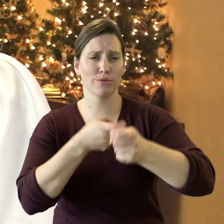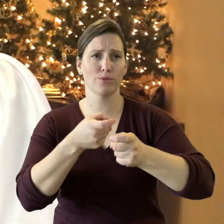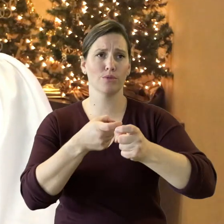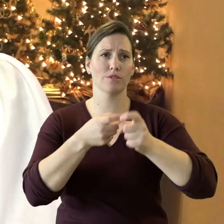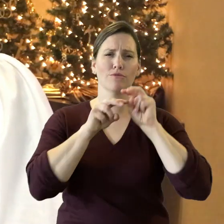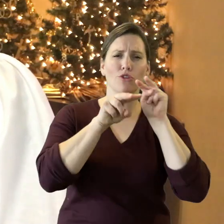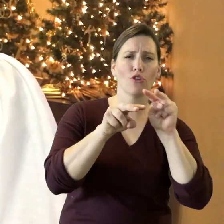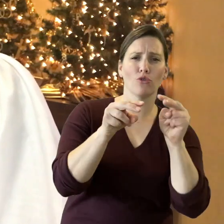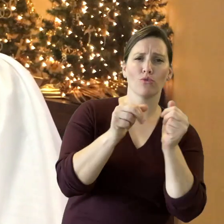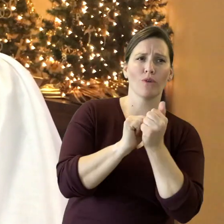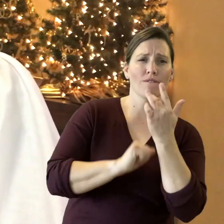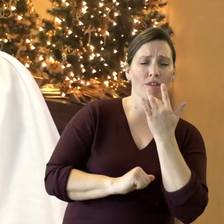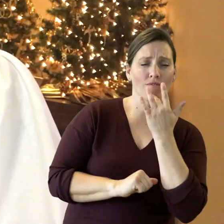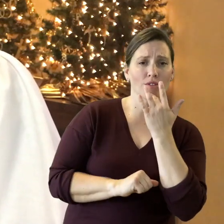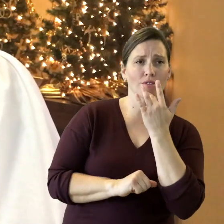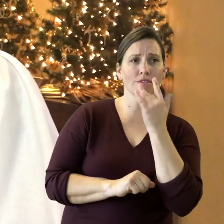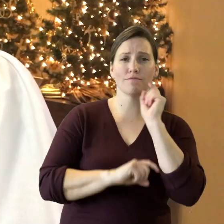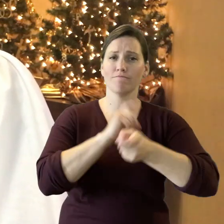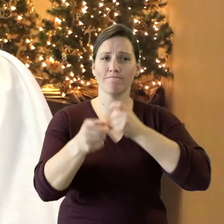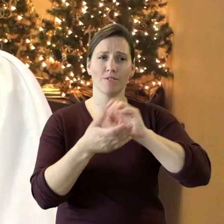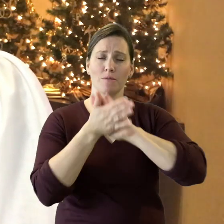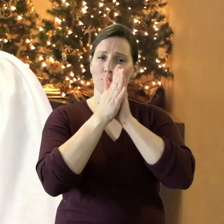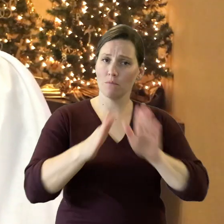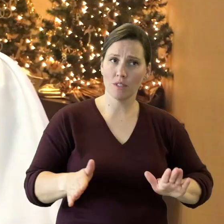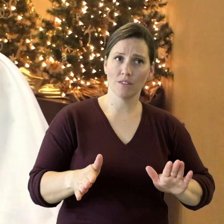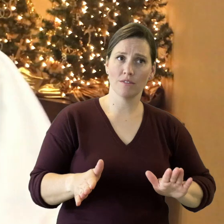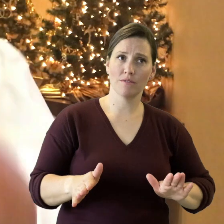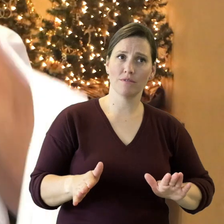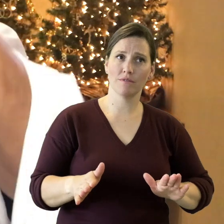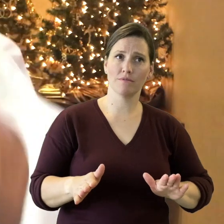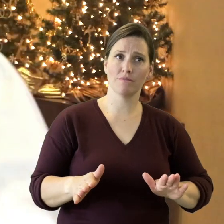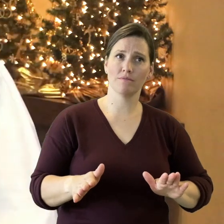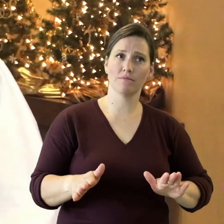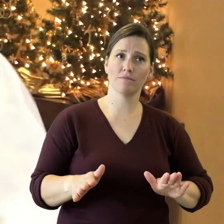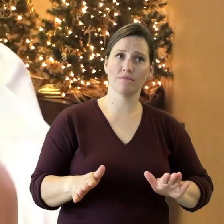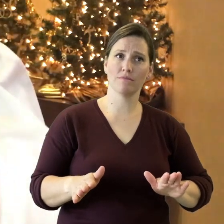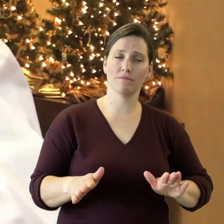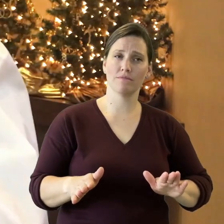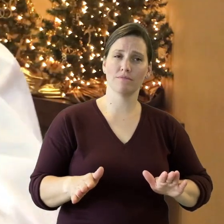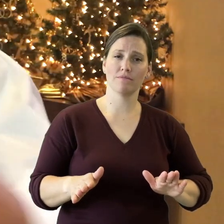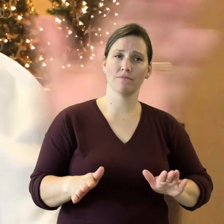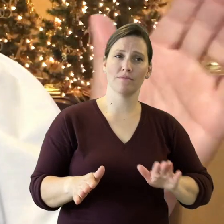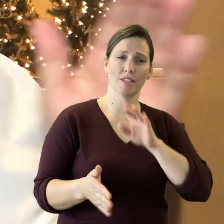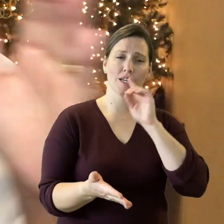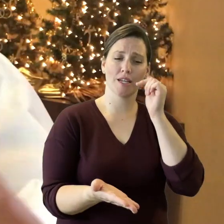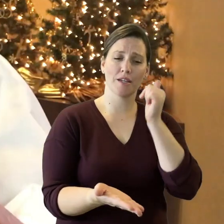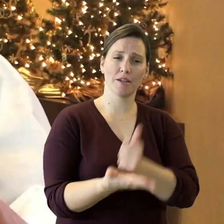and be gracious unto you. May the Lord look upon you with favor and give you peace.